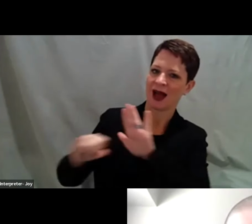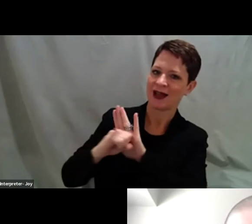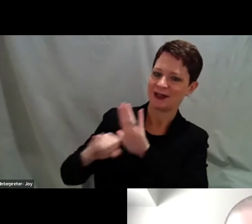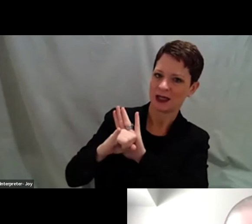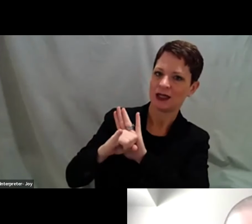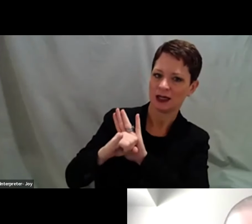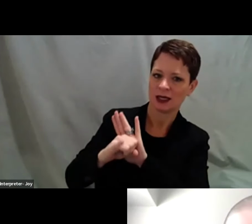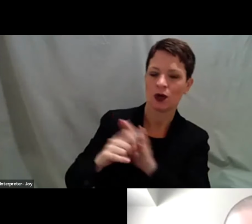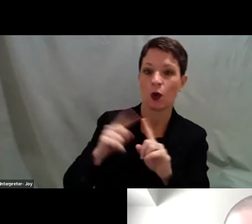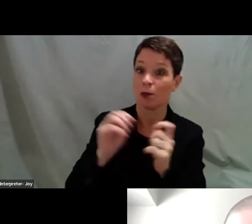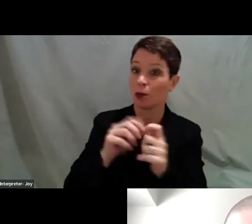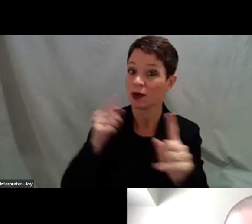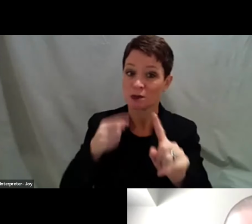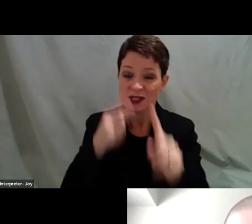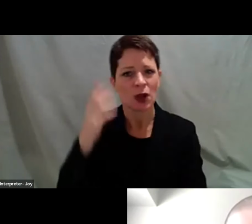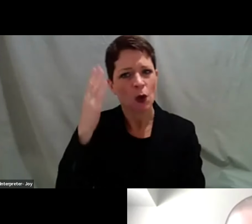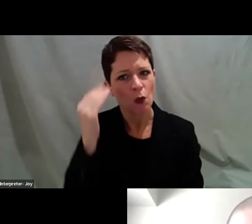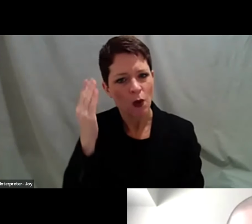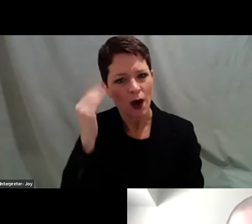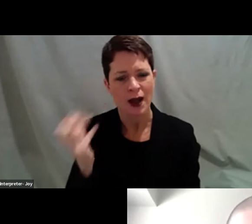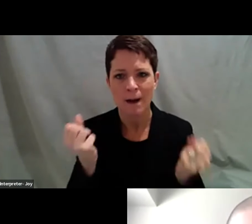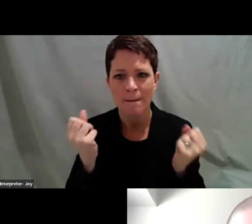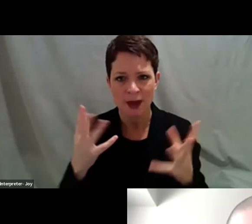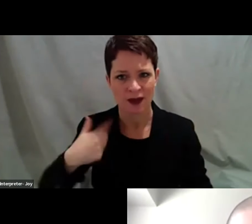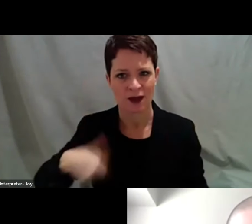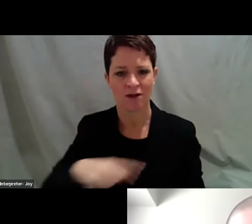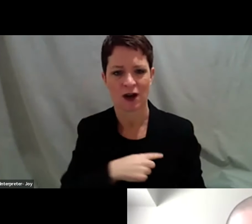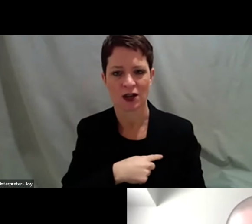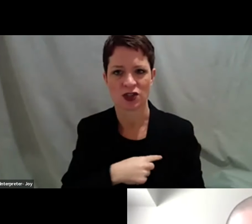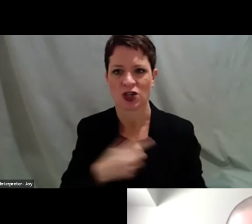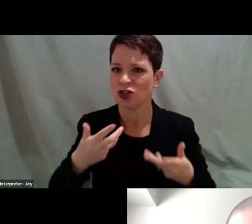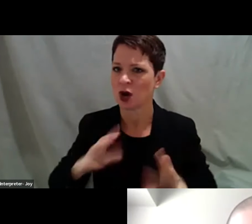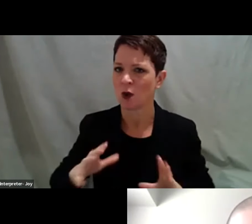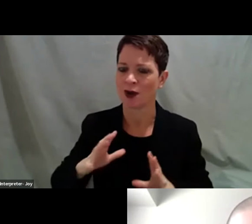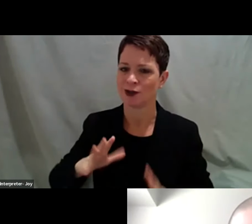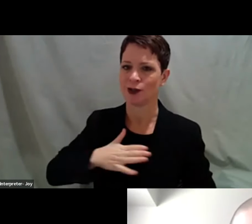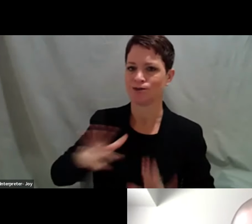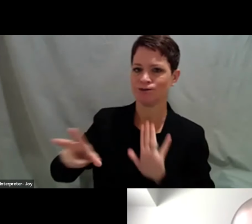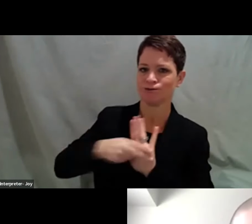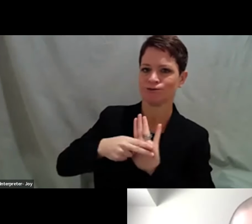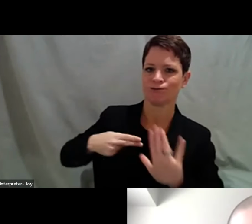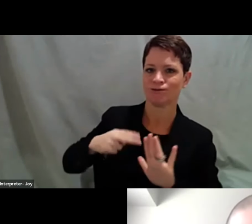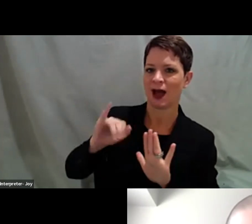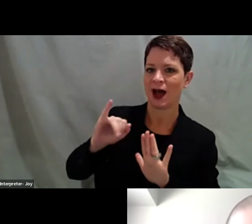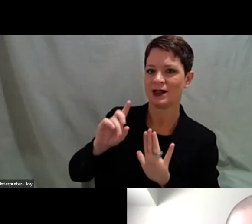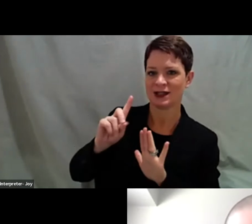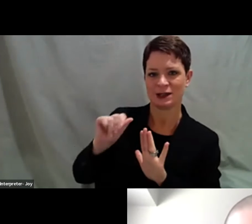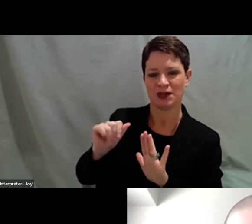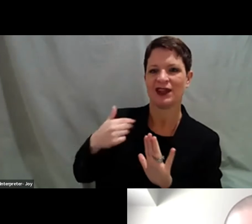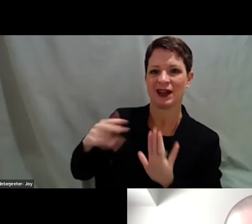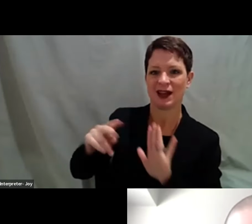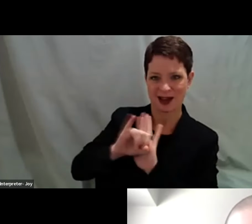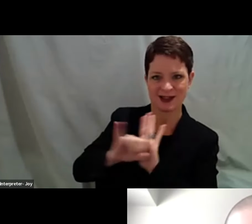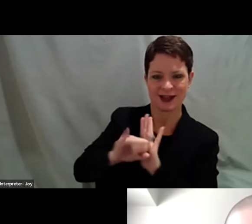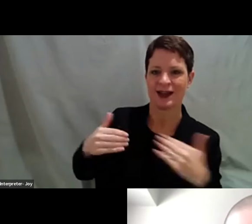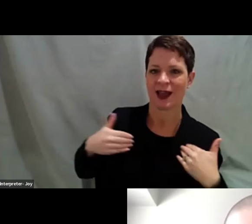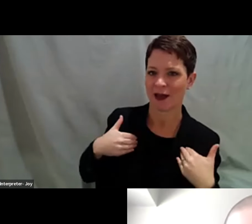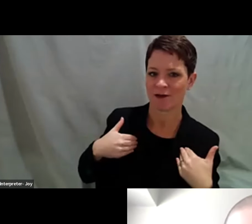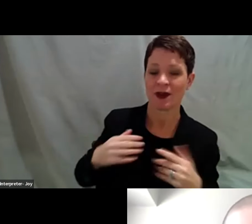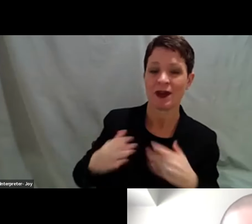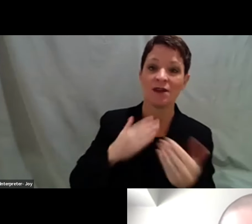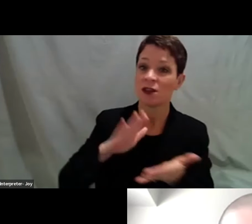perhaps more precisely, why it is that so many of us do not claim disability as an identity. Although I've written